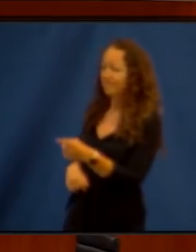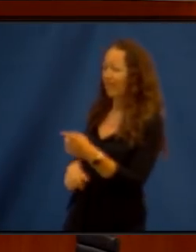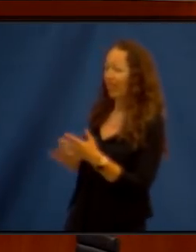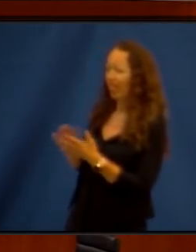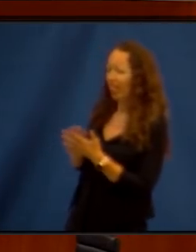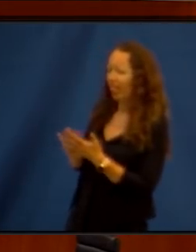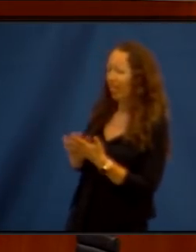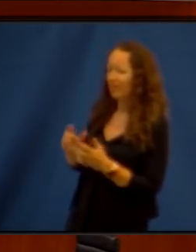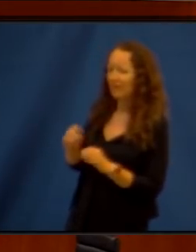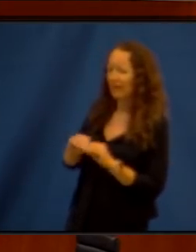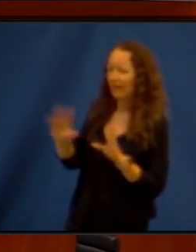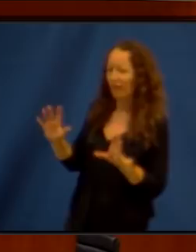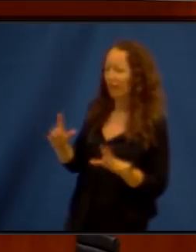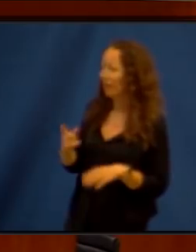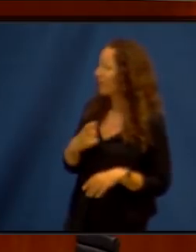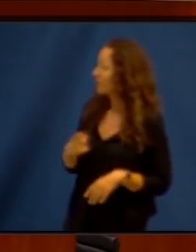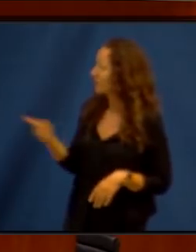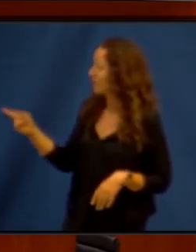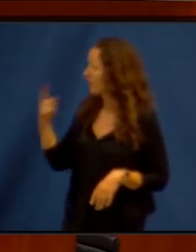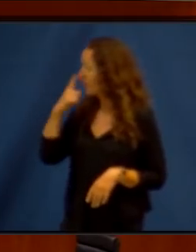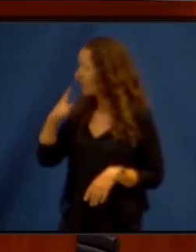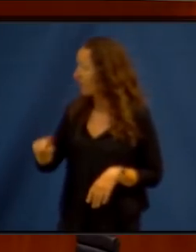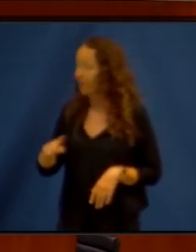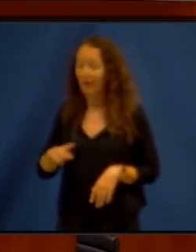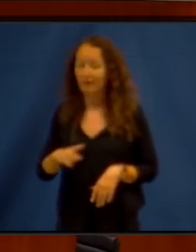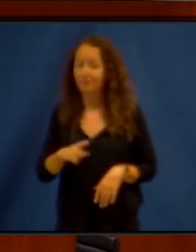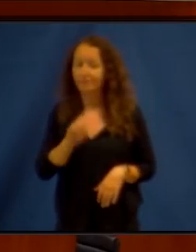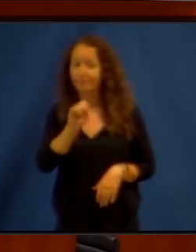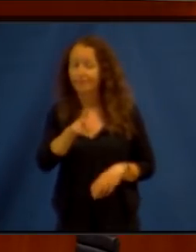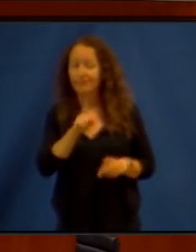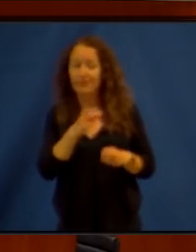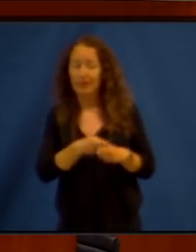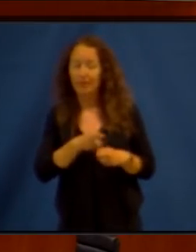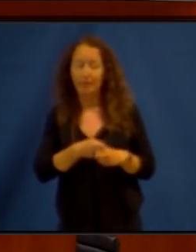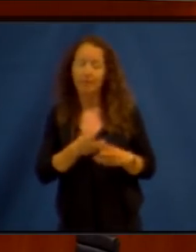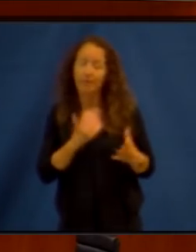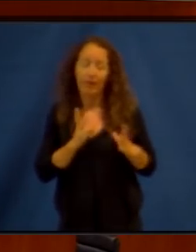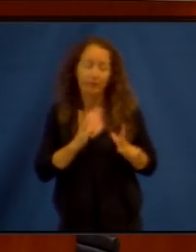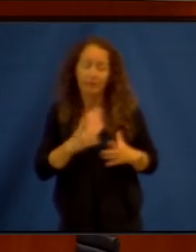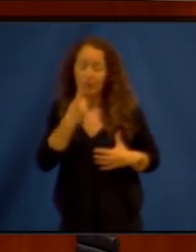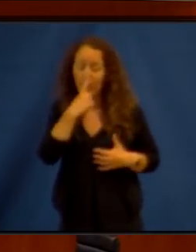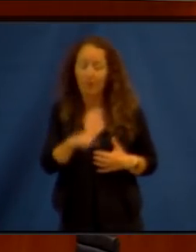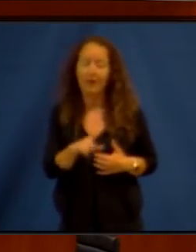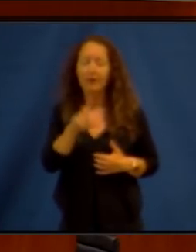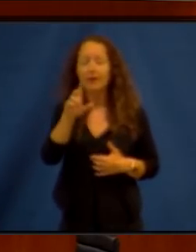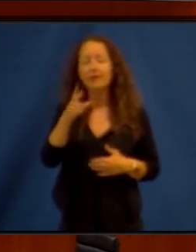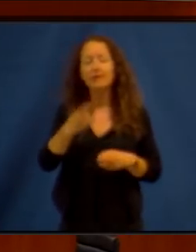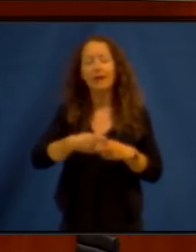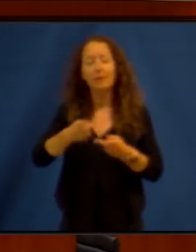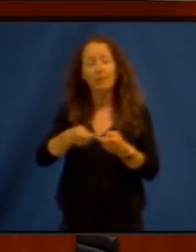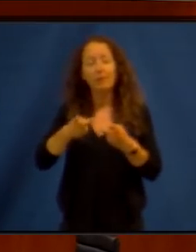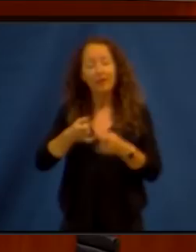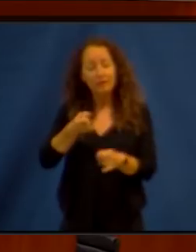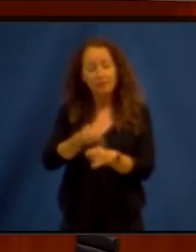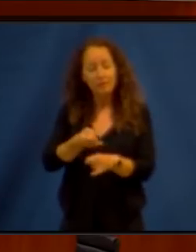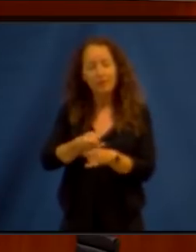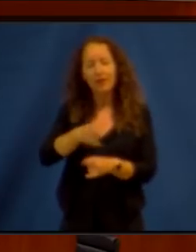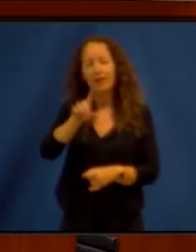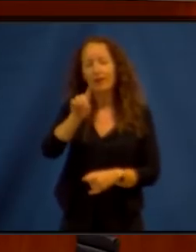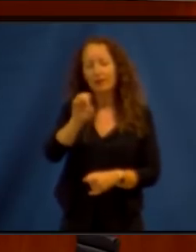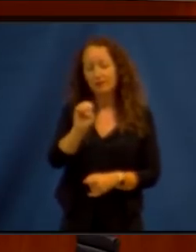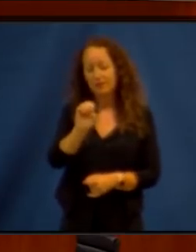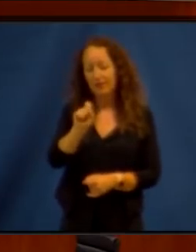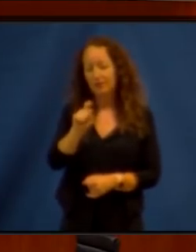Do you want me to answer that? I mean, I'm happy to answer it. It's Desert Highlands is the institution that we're having a problem,